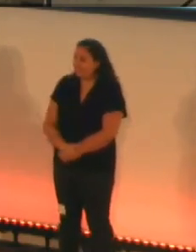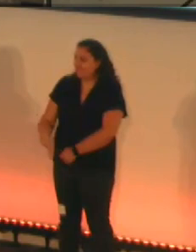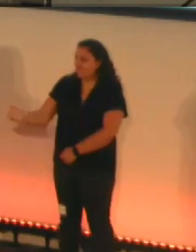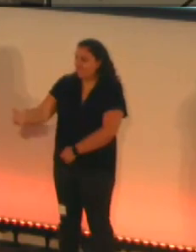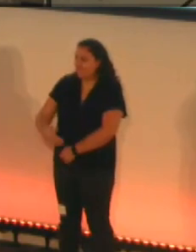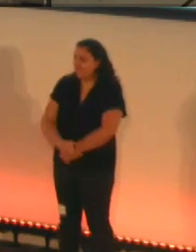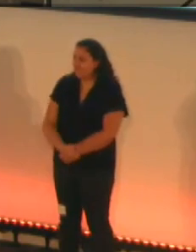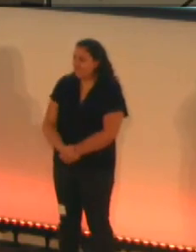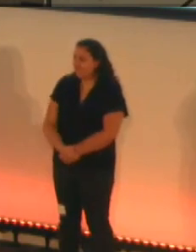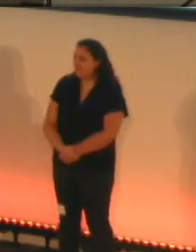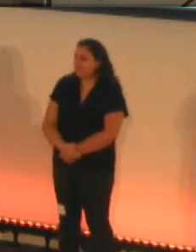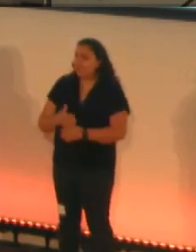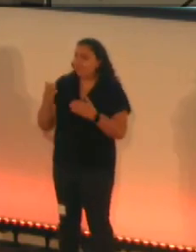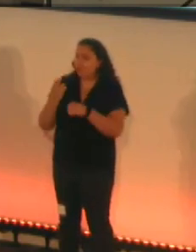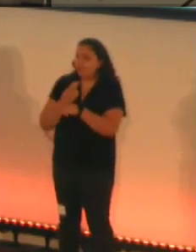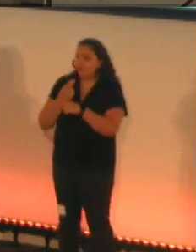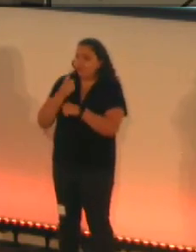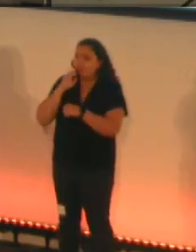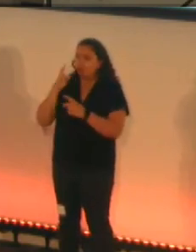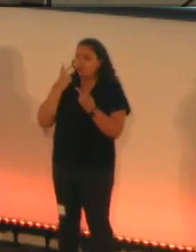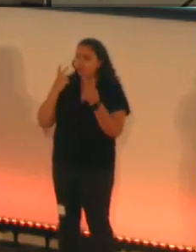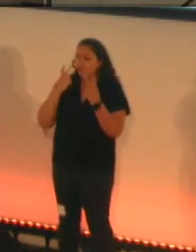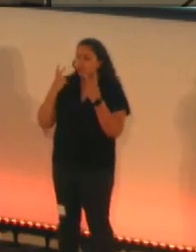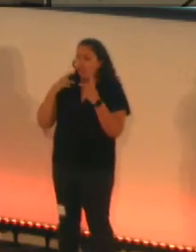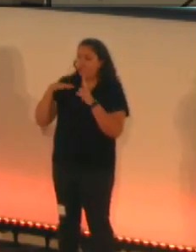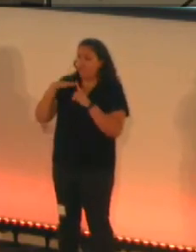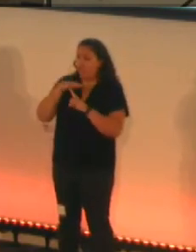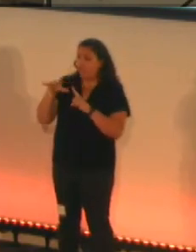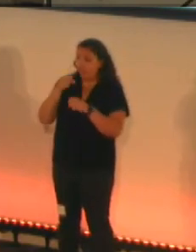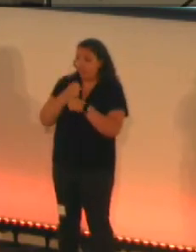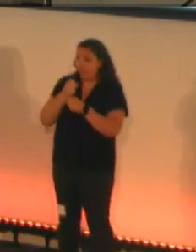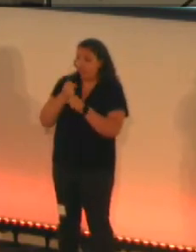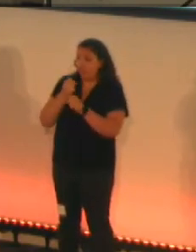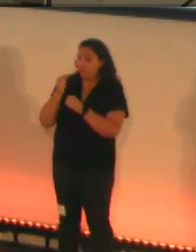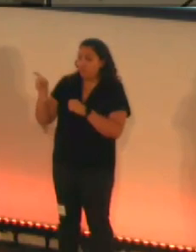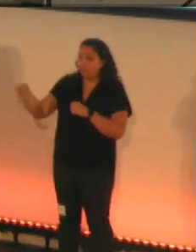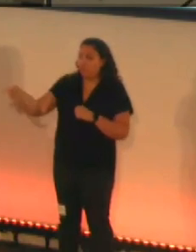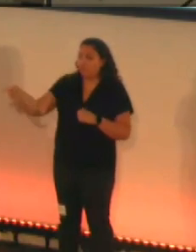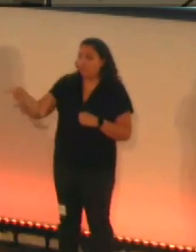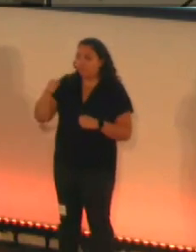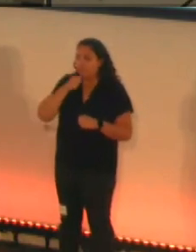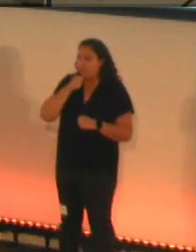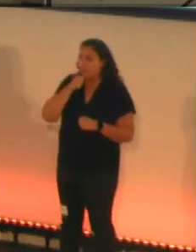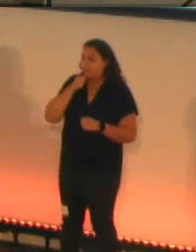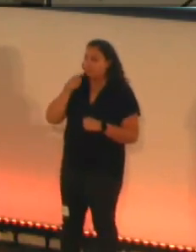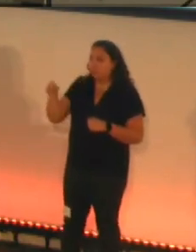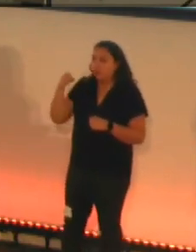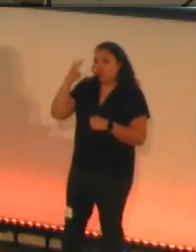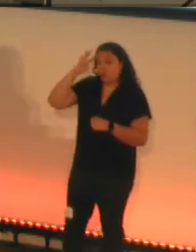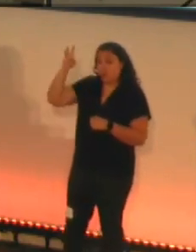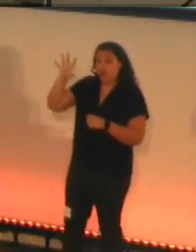Yes. What did you use for your virtual environments? Did you create your own, or did you use a? Oh, sorry. Or did you use like